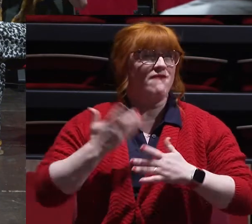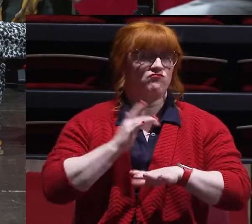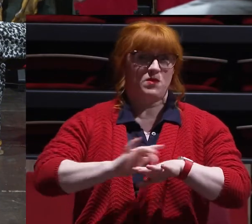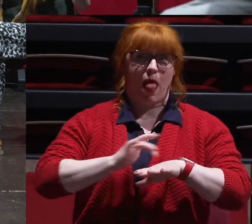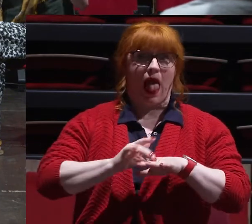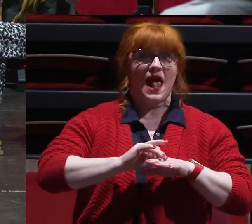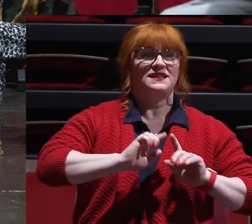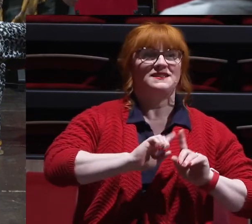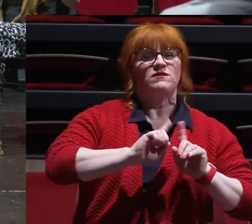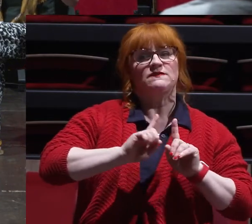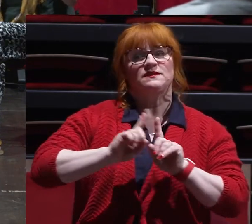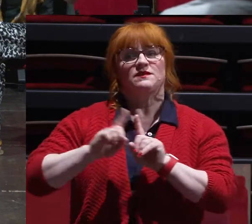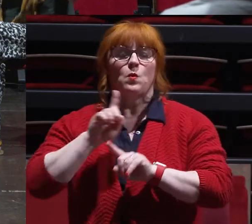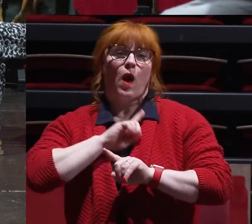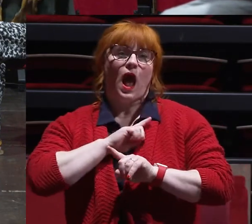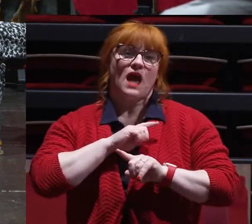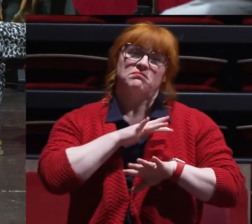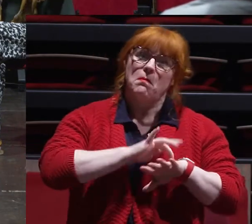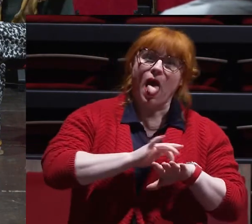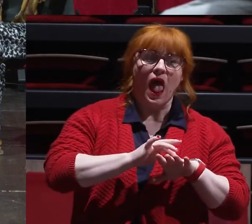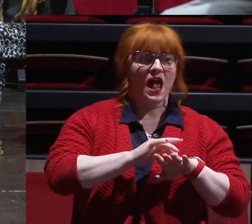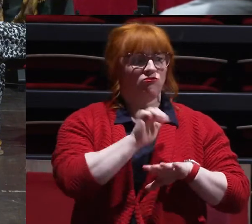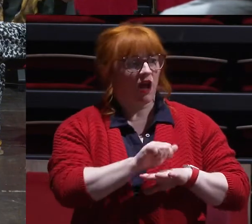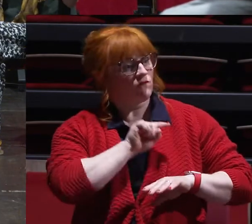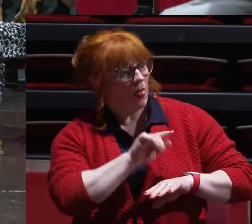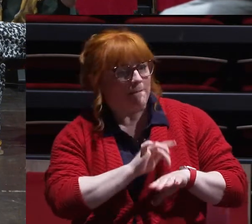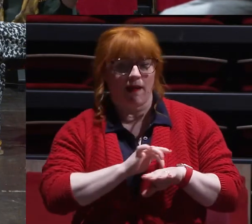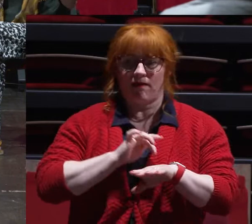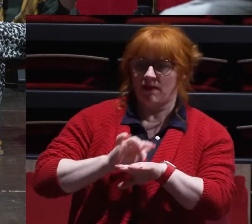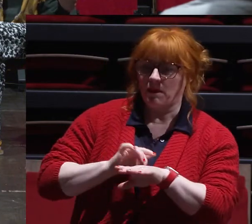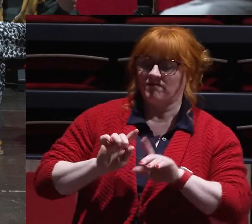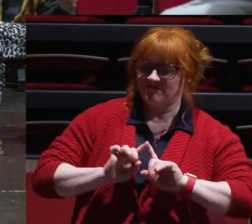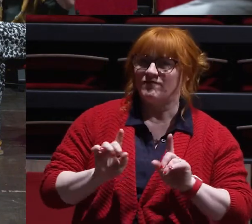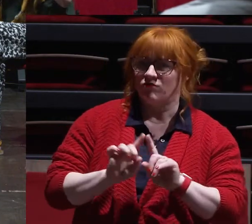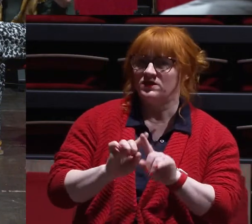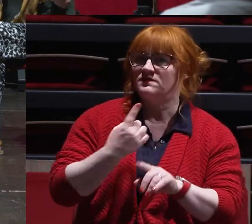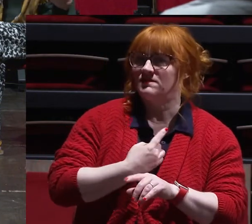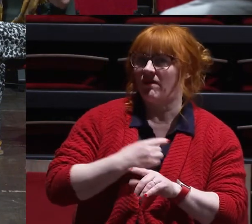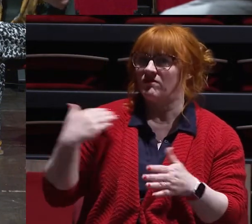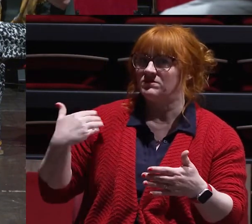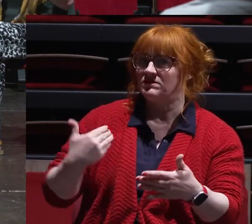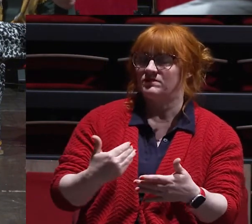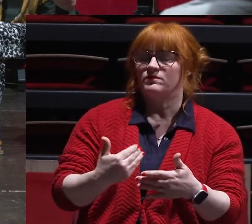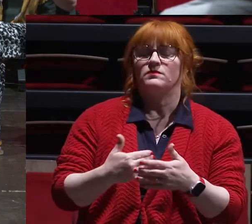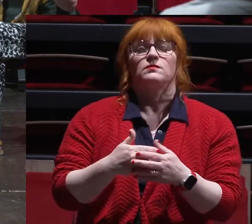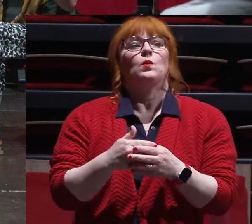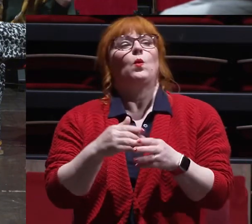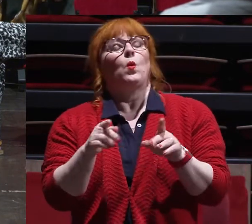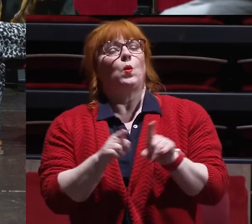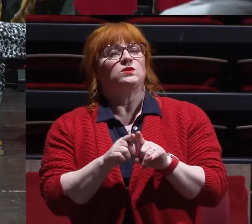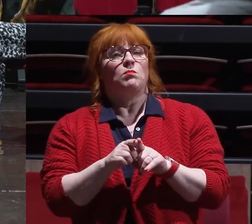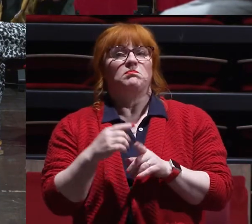pretty much with every single play I've written, I've approached it slightly differently depending on the play and what feels like what's necessary for that